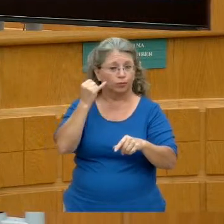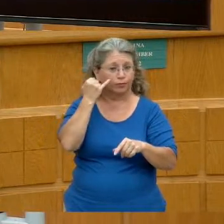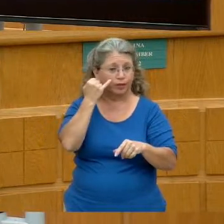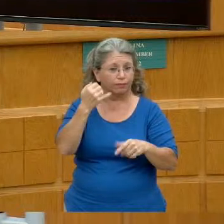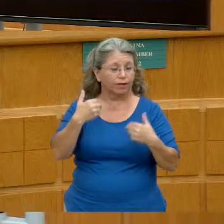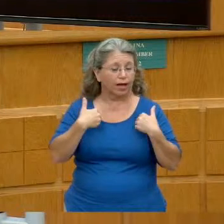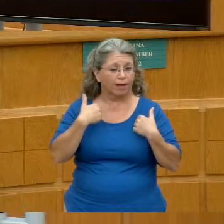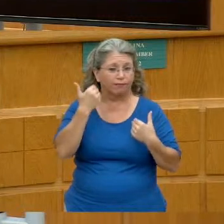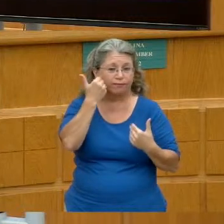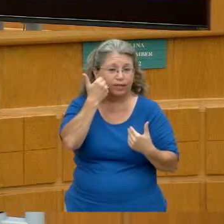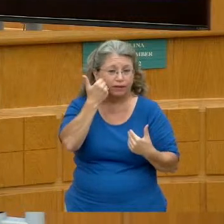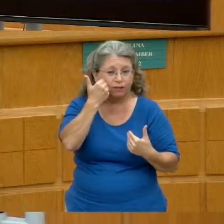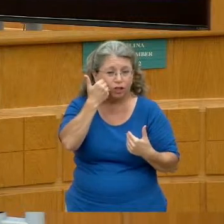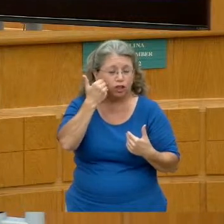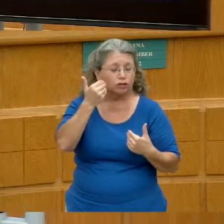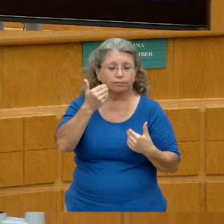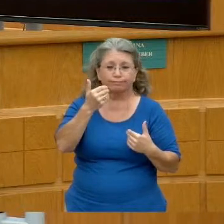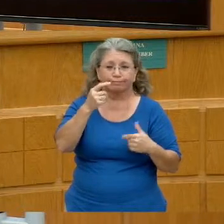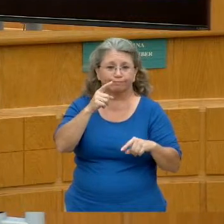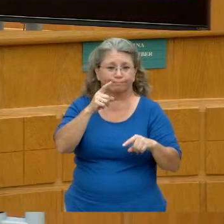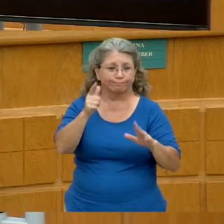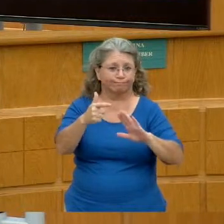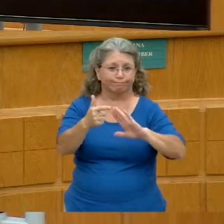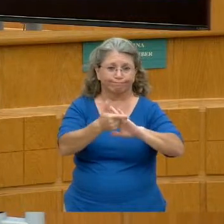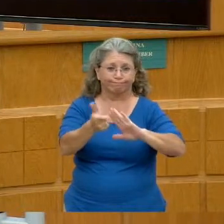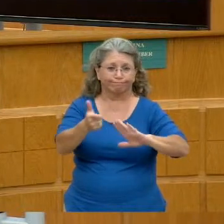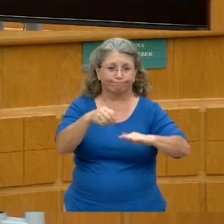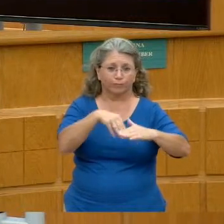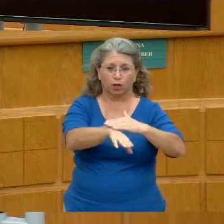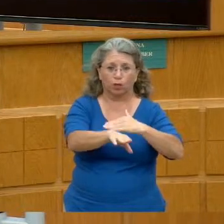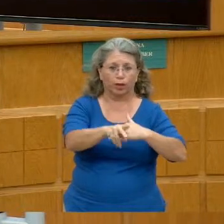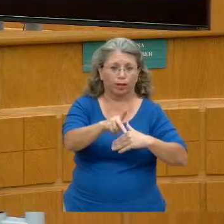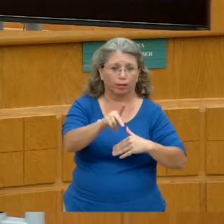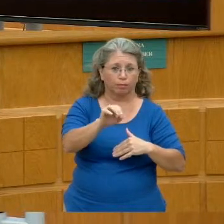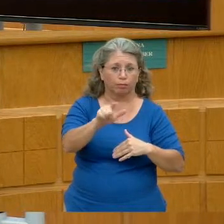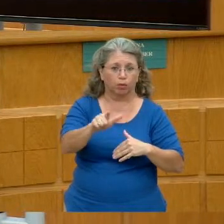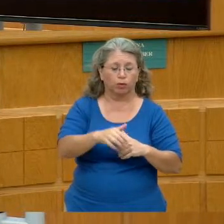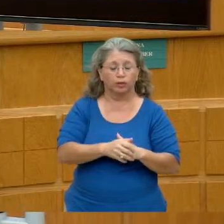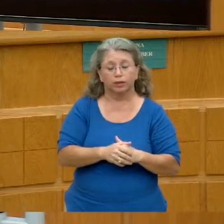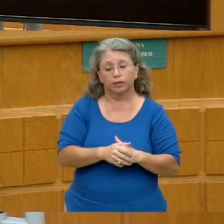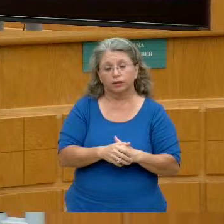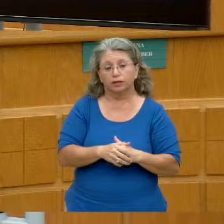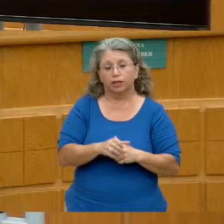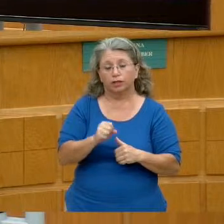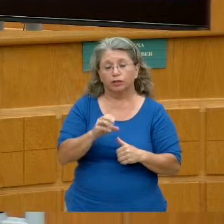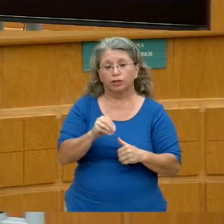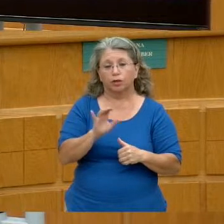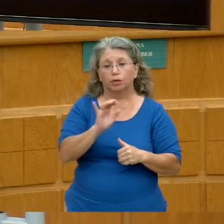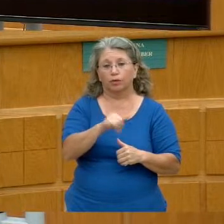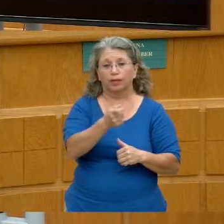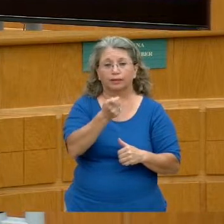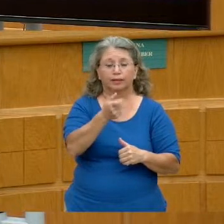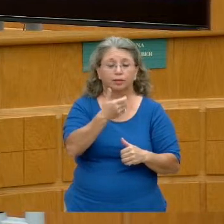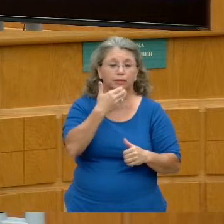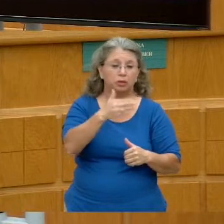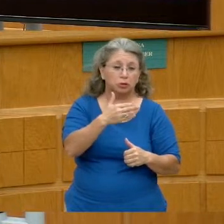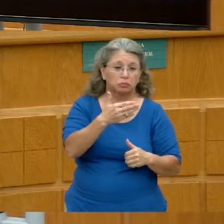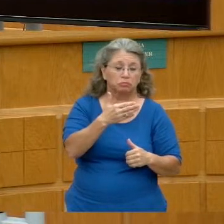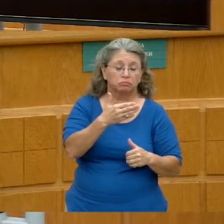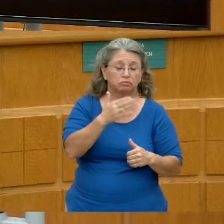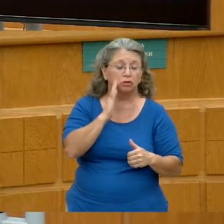won't be allowed to get into the pool. Okay? So that's a little bit of a hope, I guess, if it's will be hot, so you can take